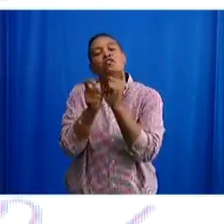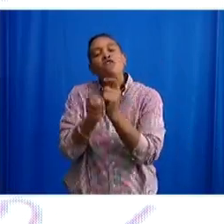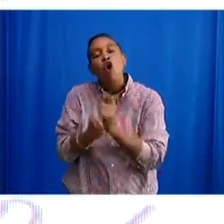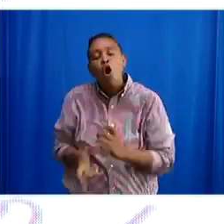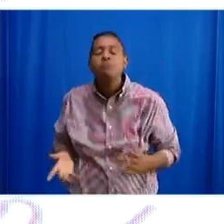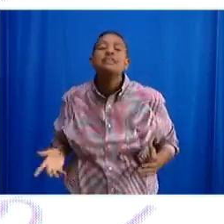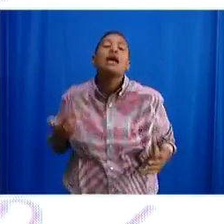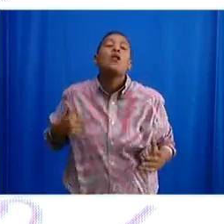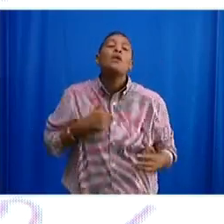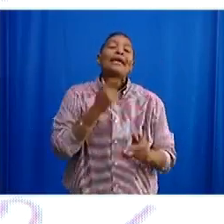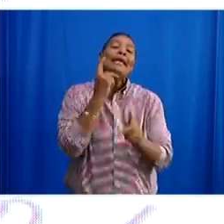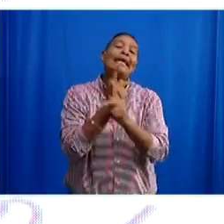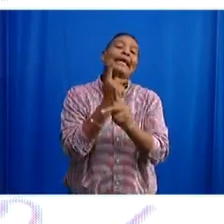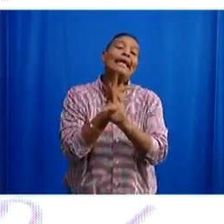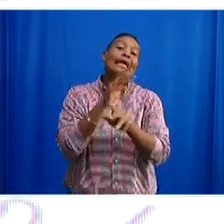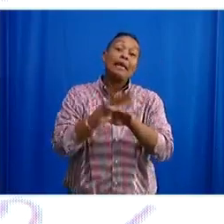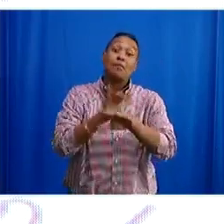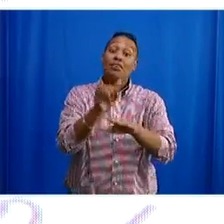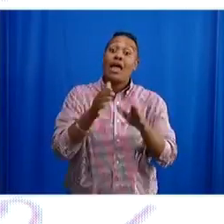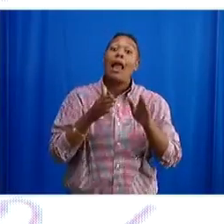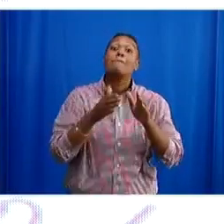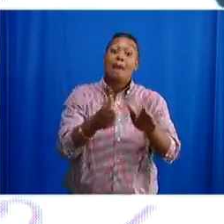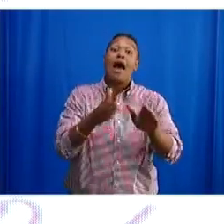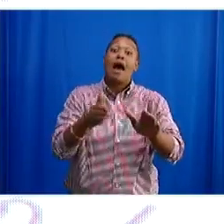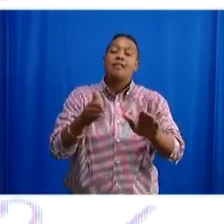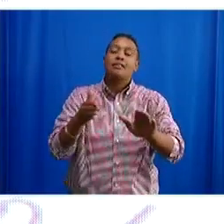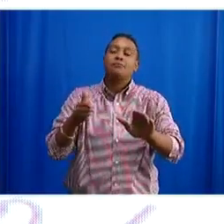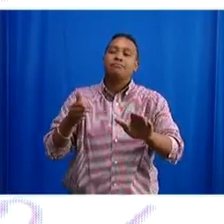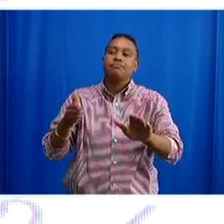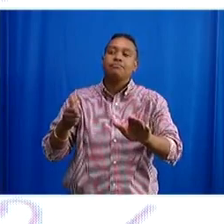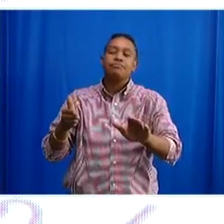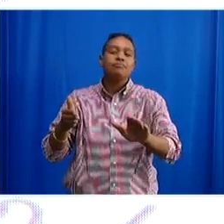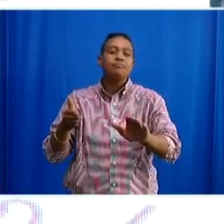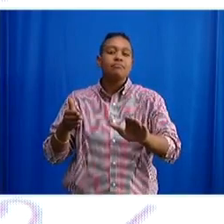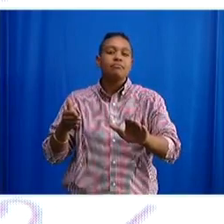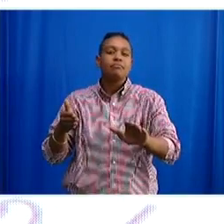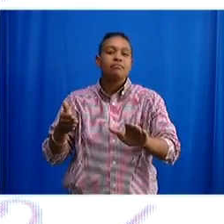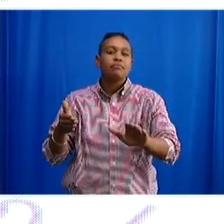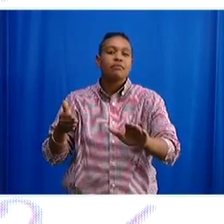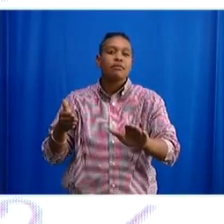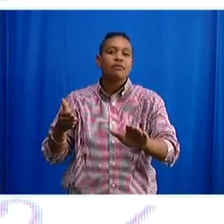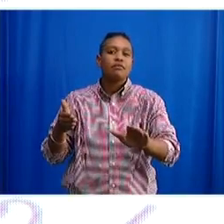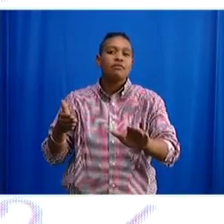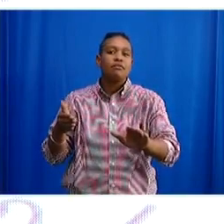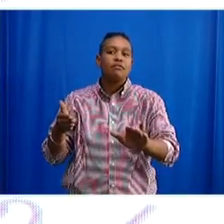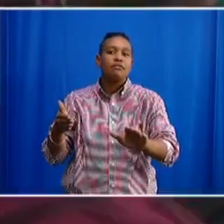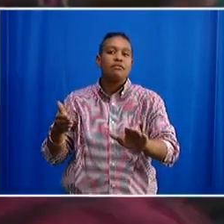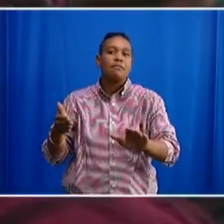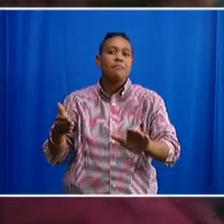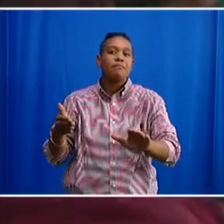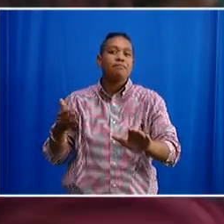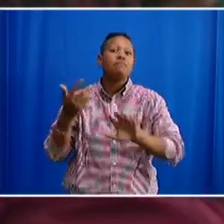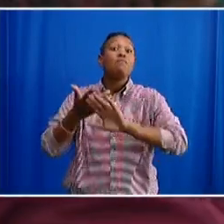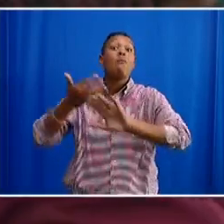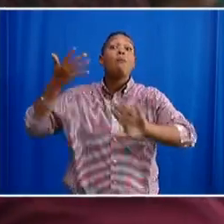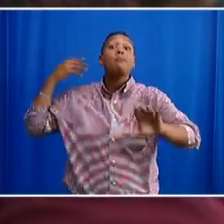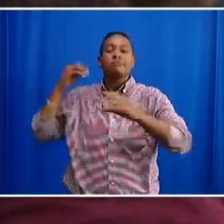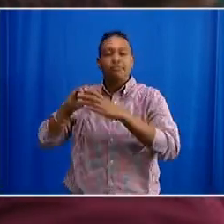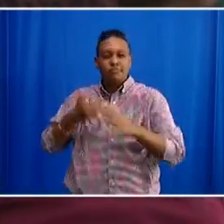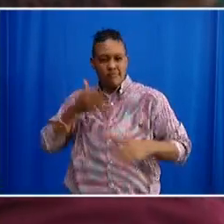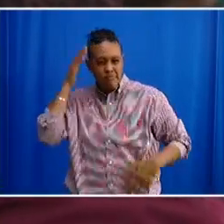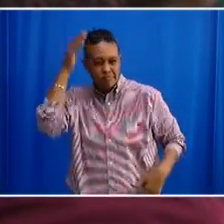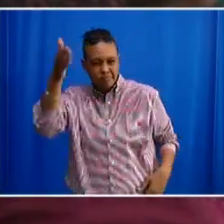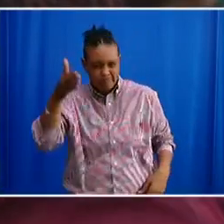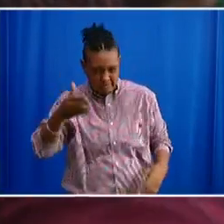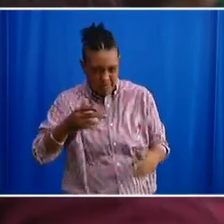and we keep on that path long into our post-program future. We've made a